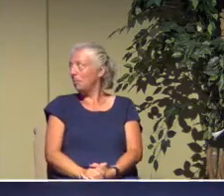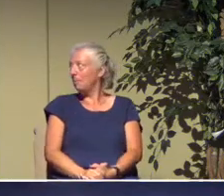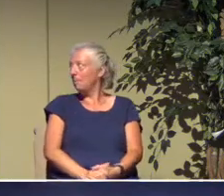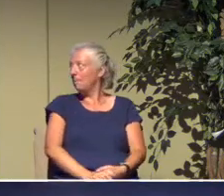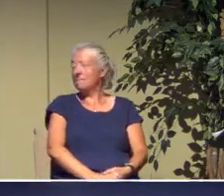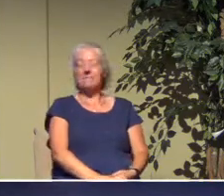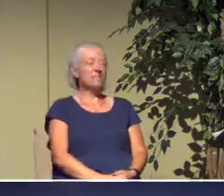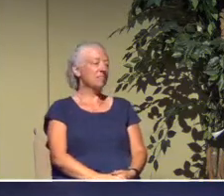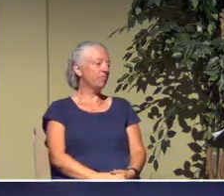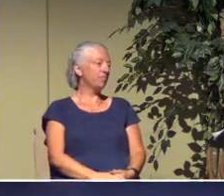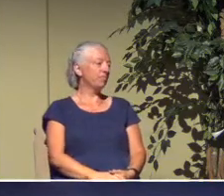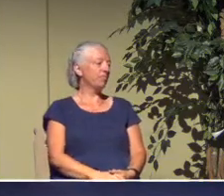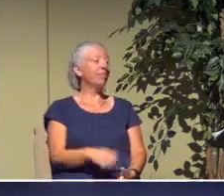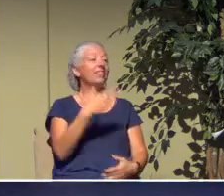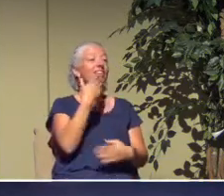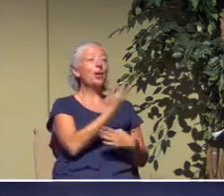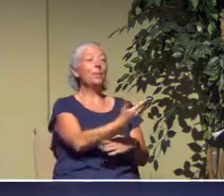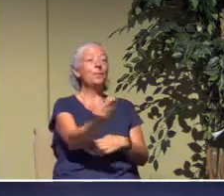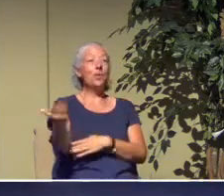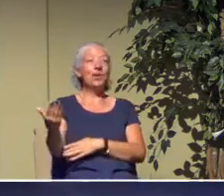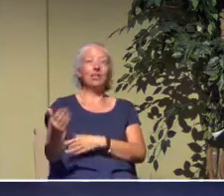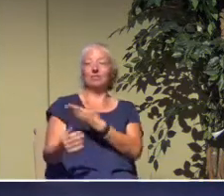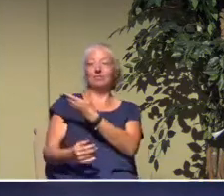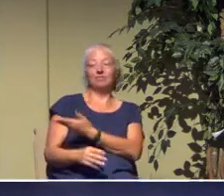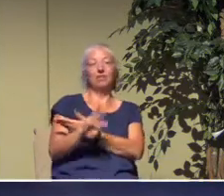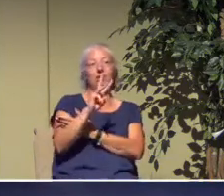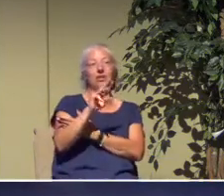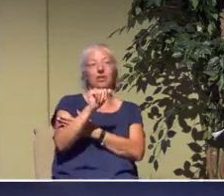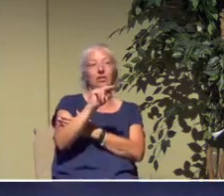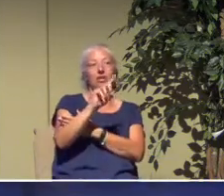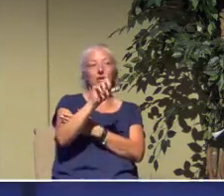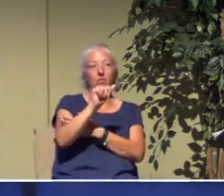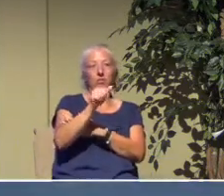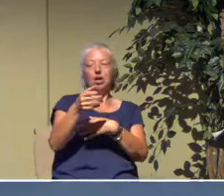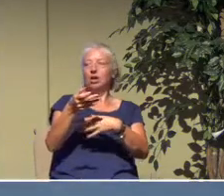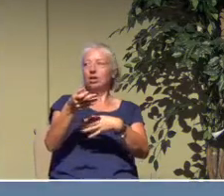Thank you. Good morning, everyone. I'm standing in for